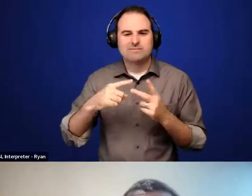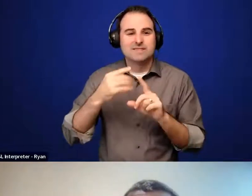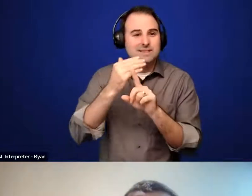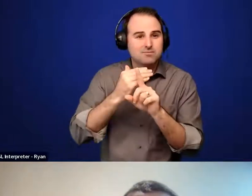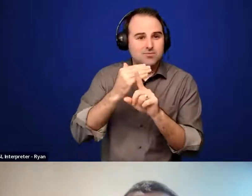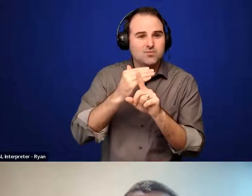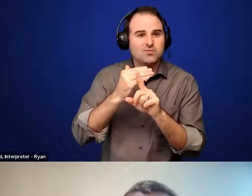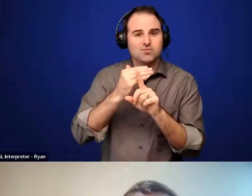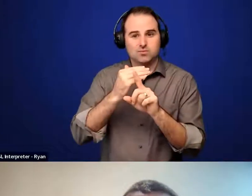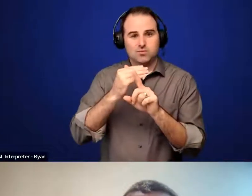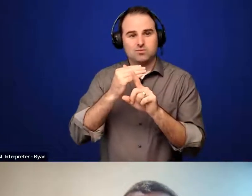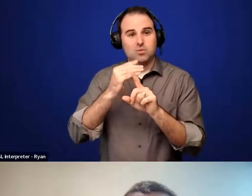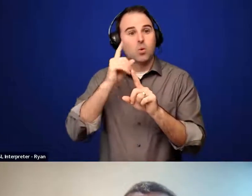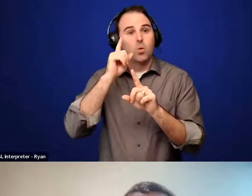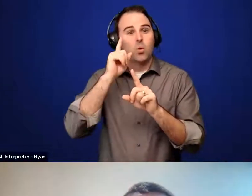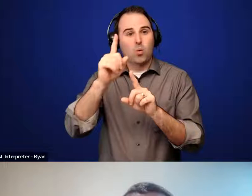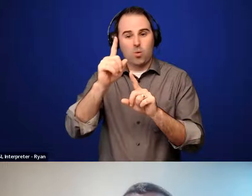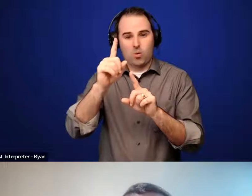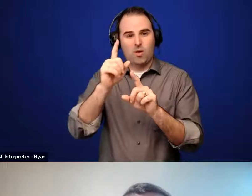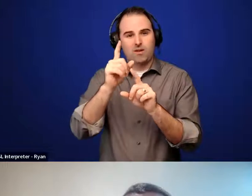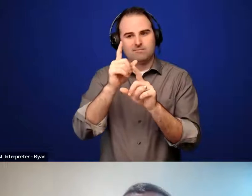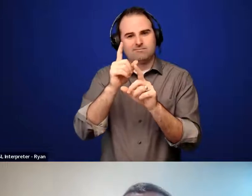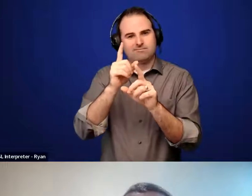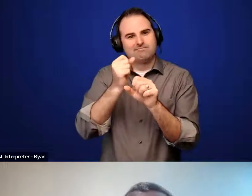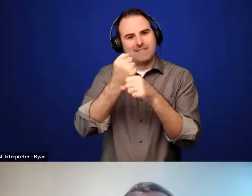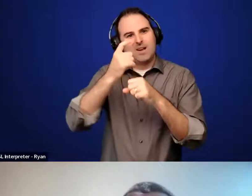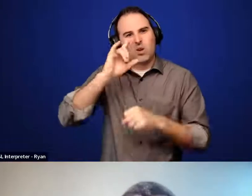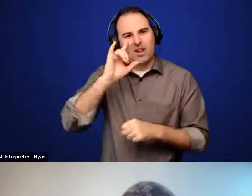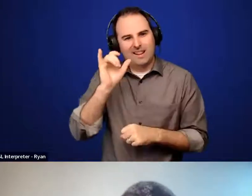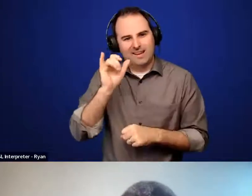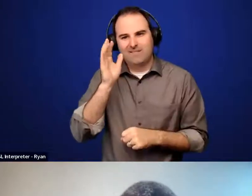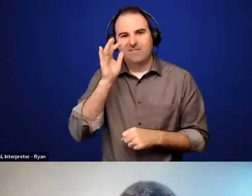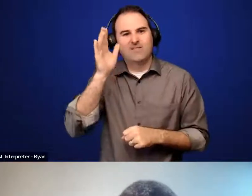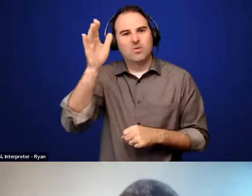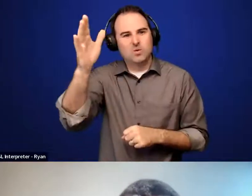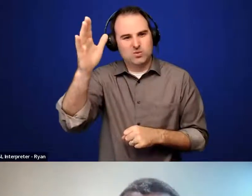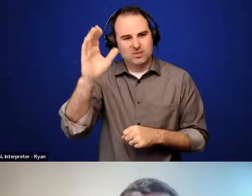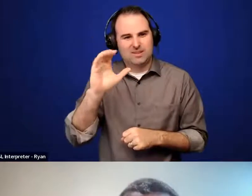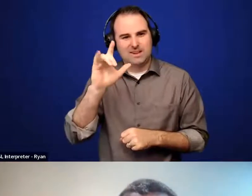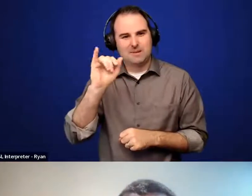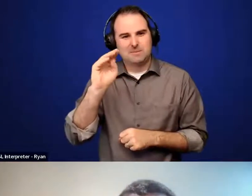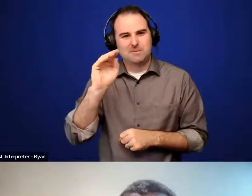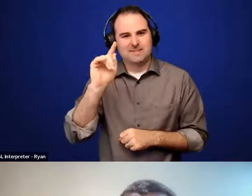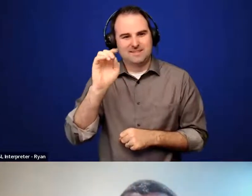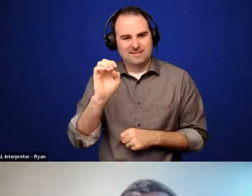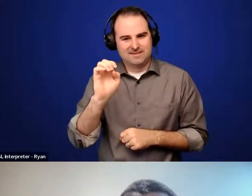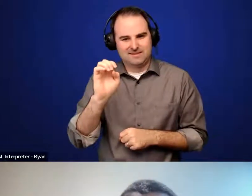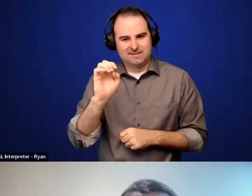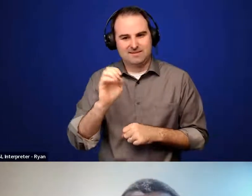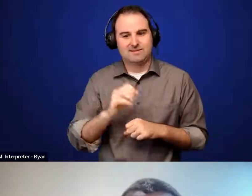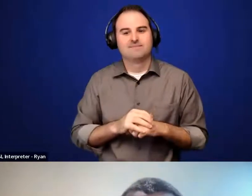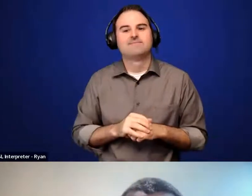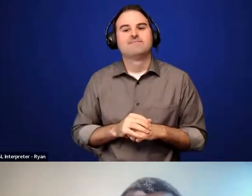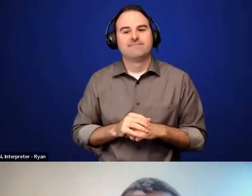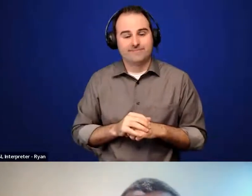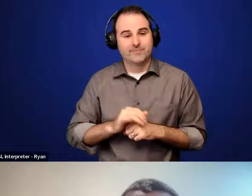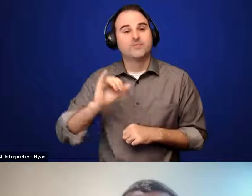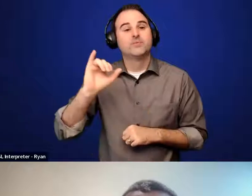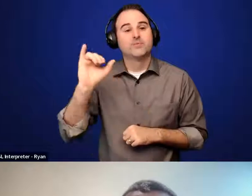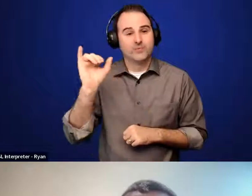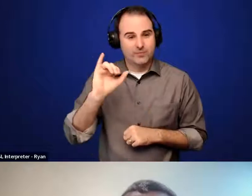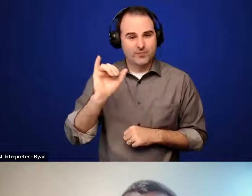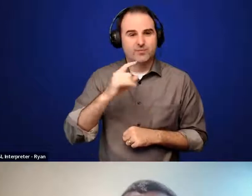climate. As we do that, we infect the crop with a number of